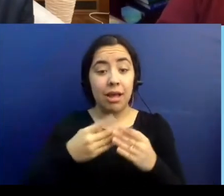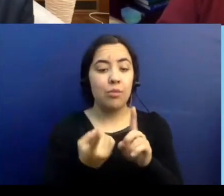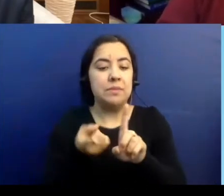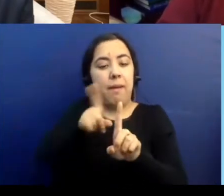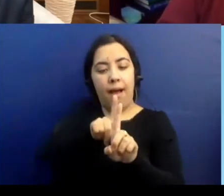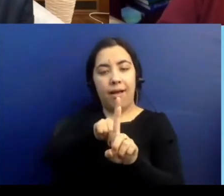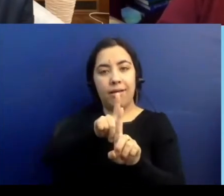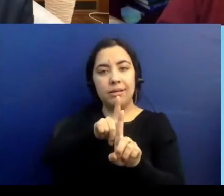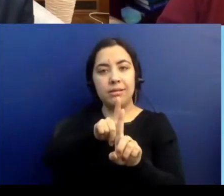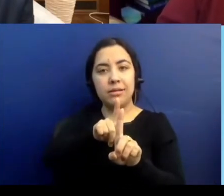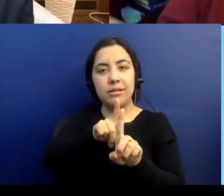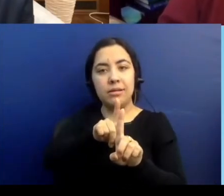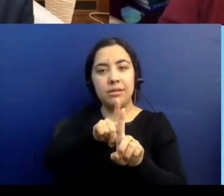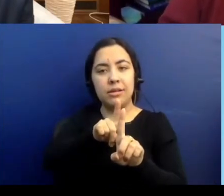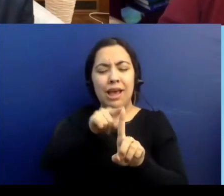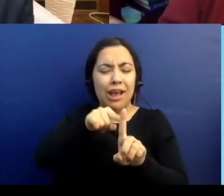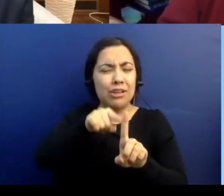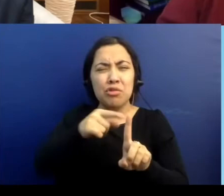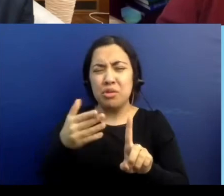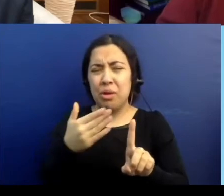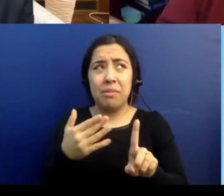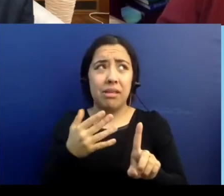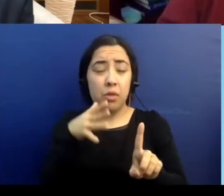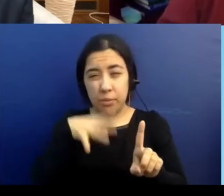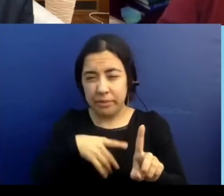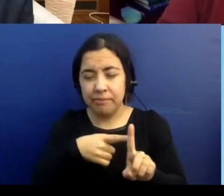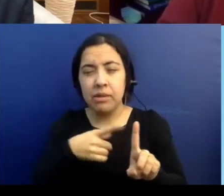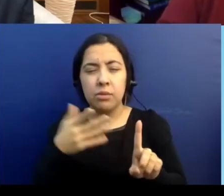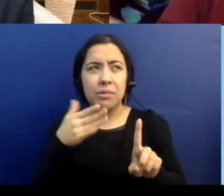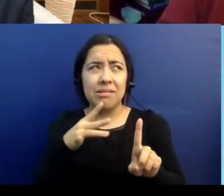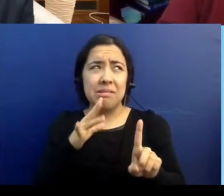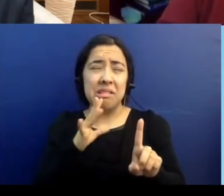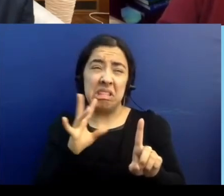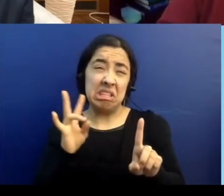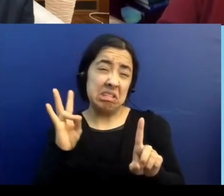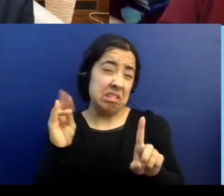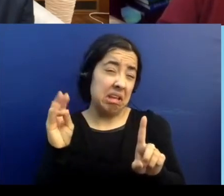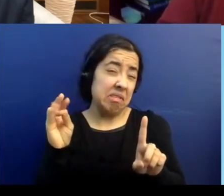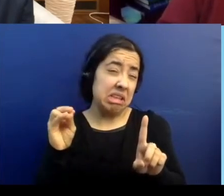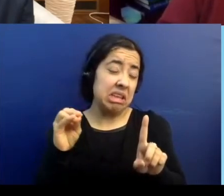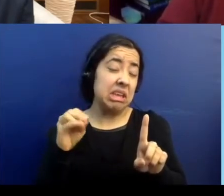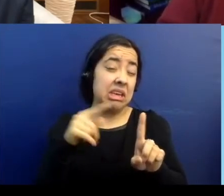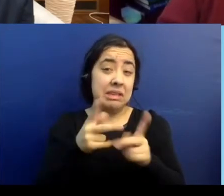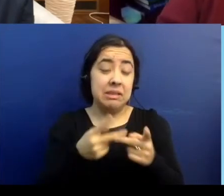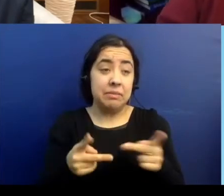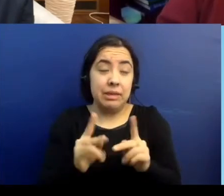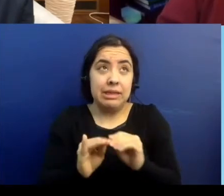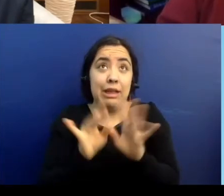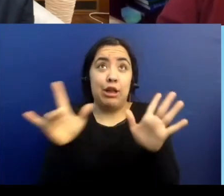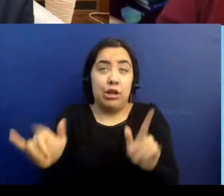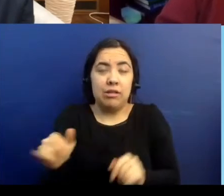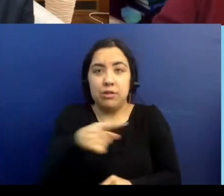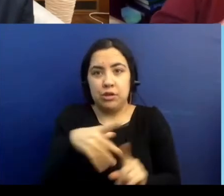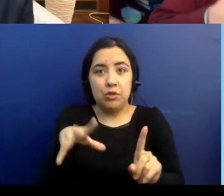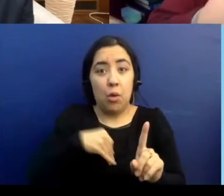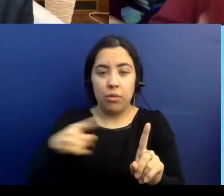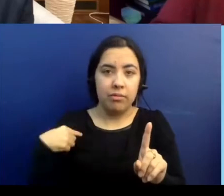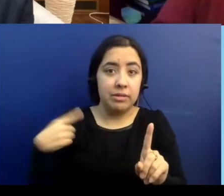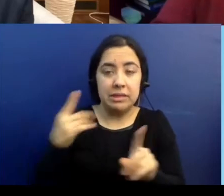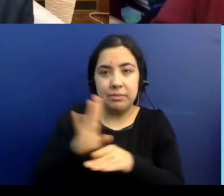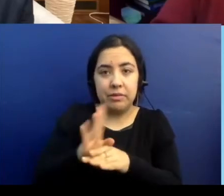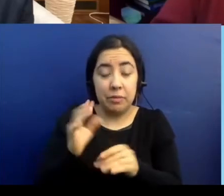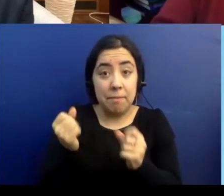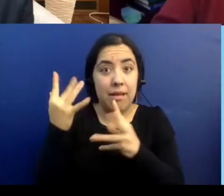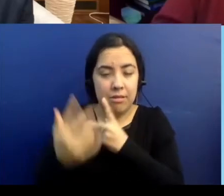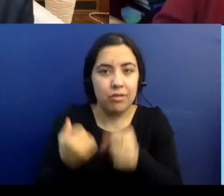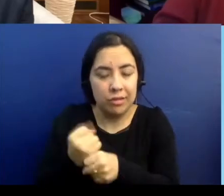she's probably 70 years old. And this is a place that clearly she had owned for some time. And so I asked her, well, you